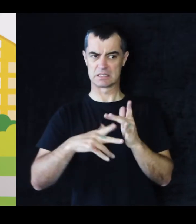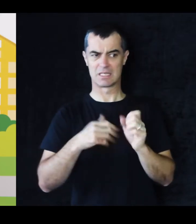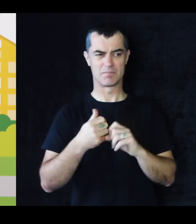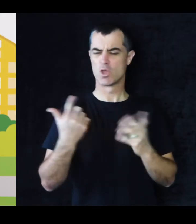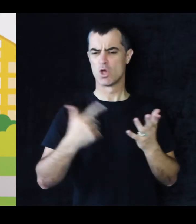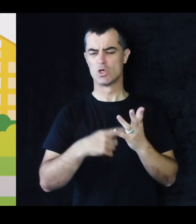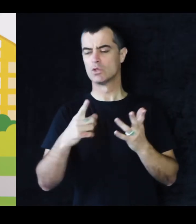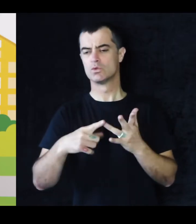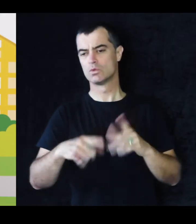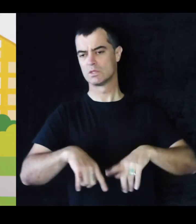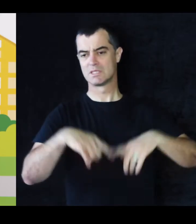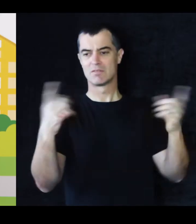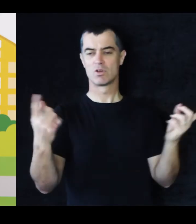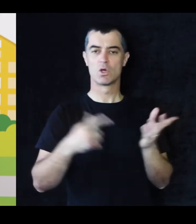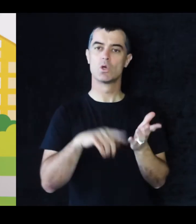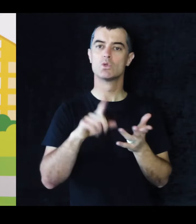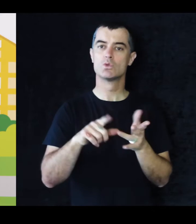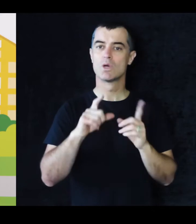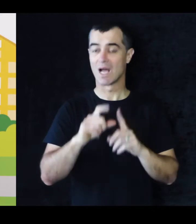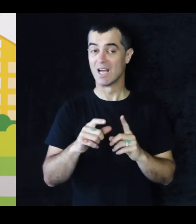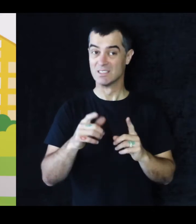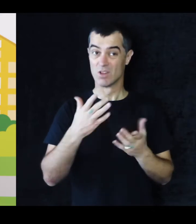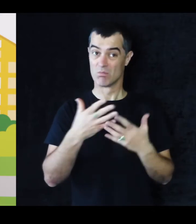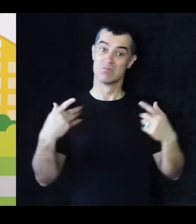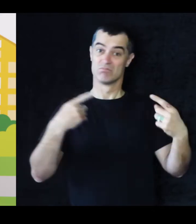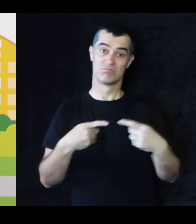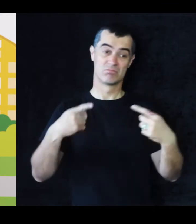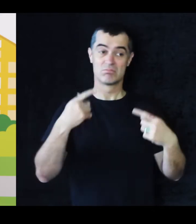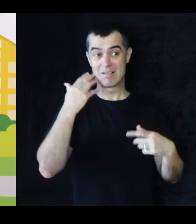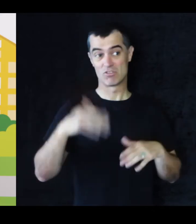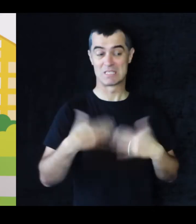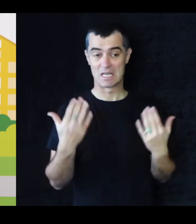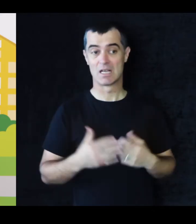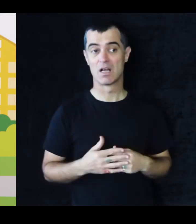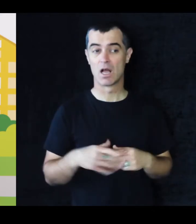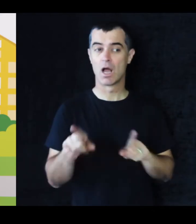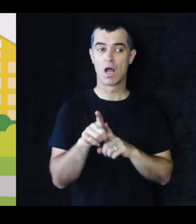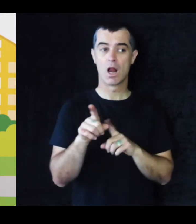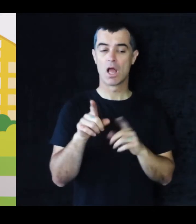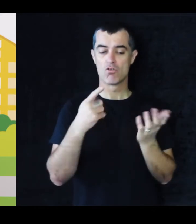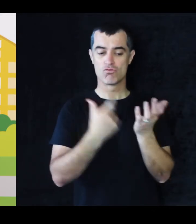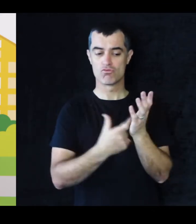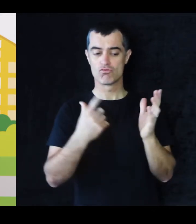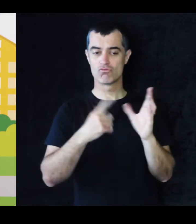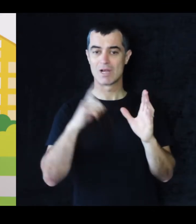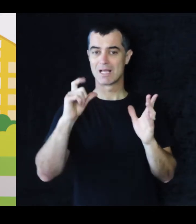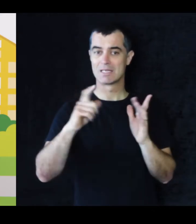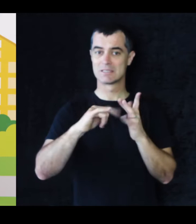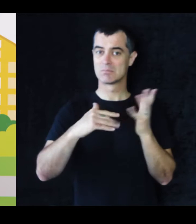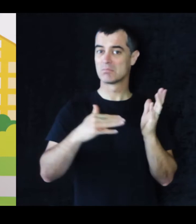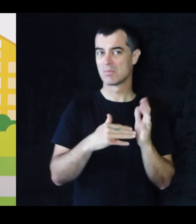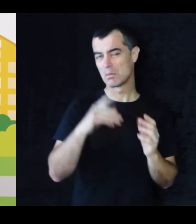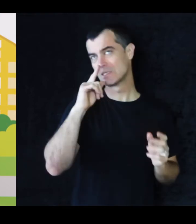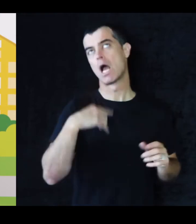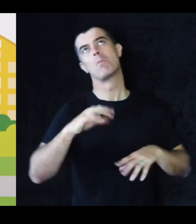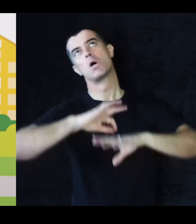disgusting, too different, too hard. And it's quite a battle. Every day. Now, it's like racism, actually.